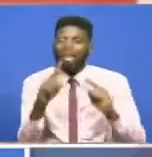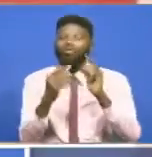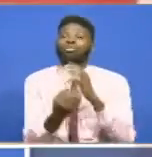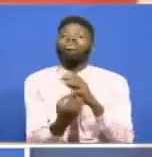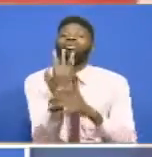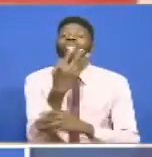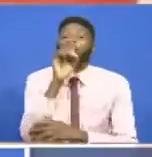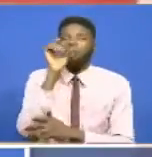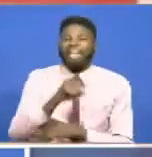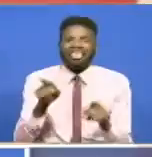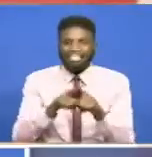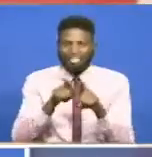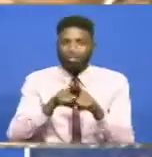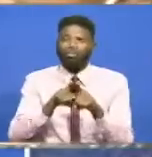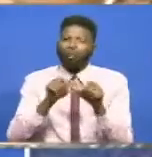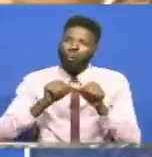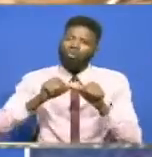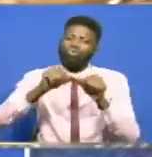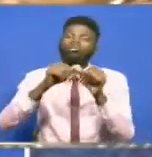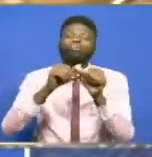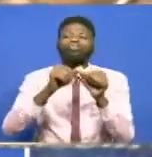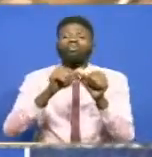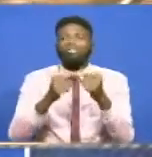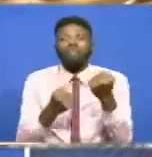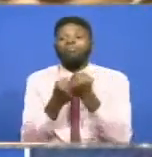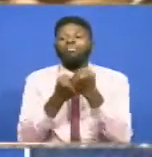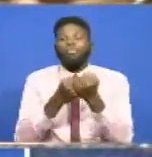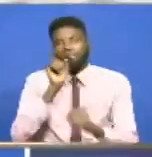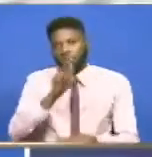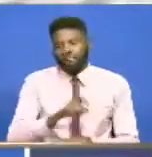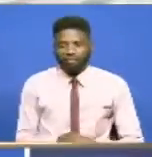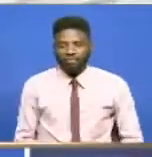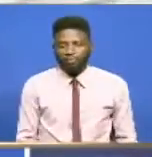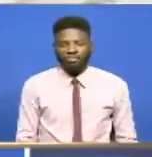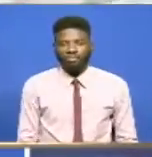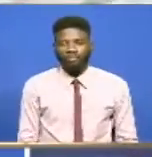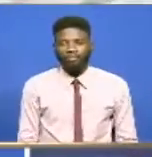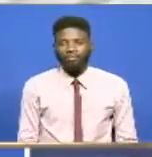be sustained. Nancy Okware, Darubini ya Channel 1.